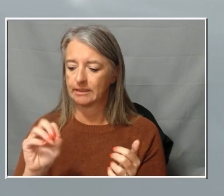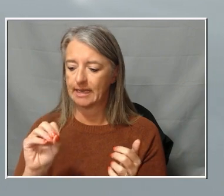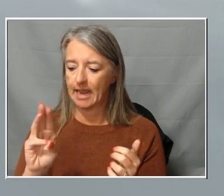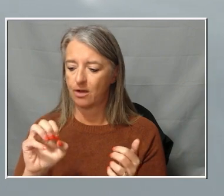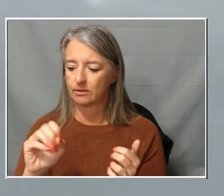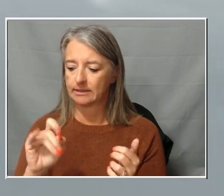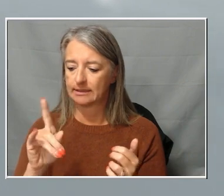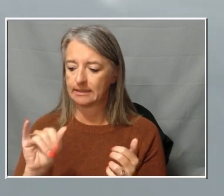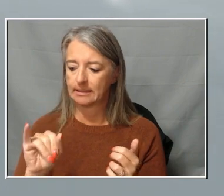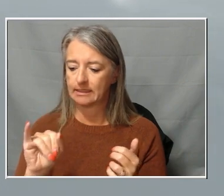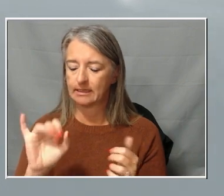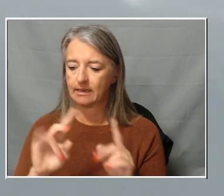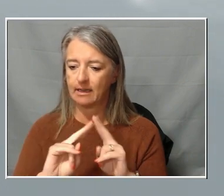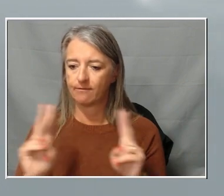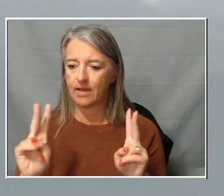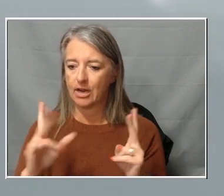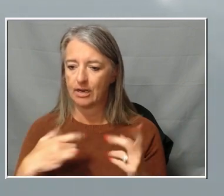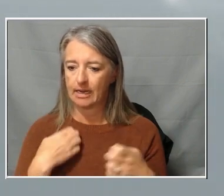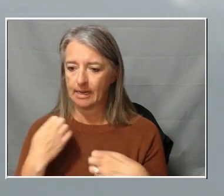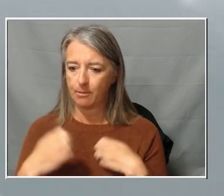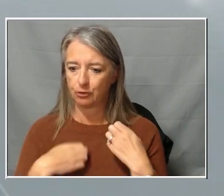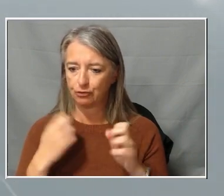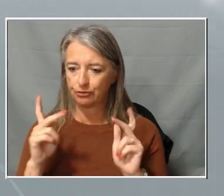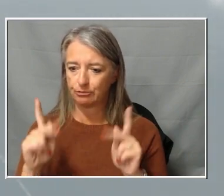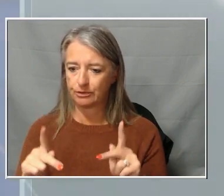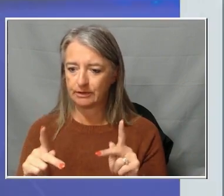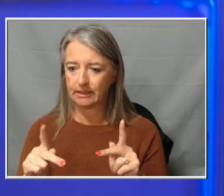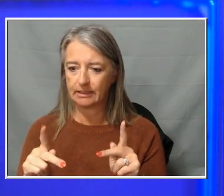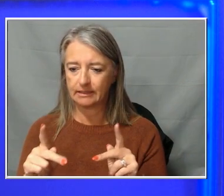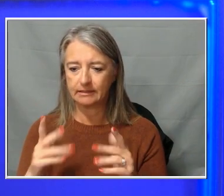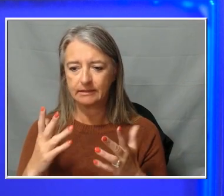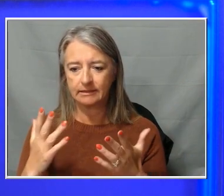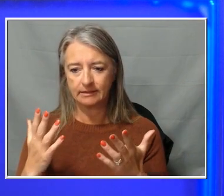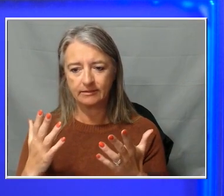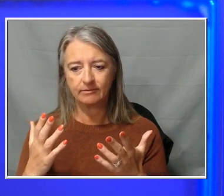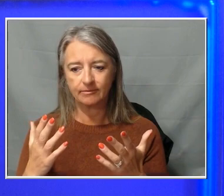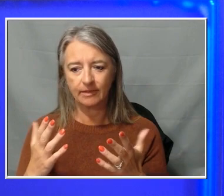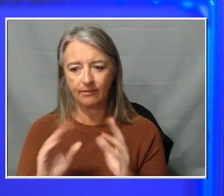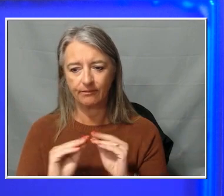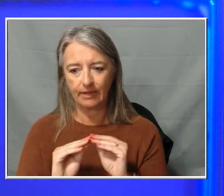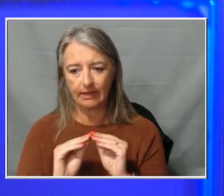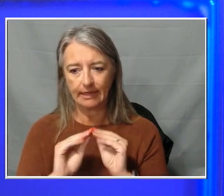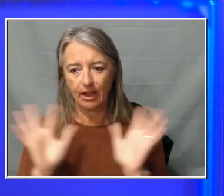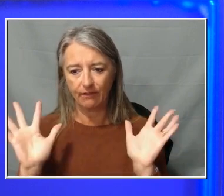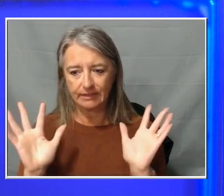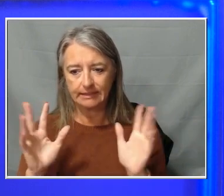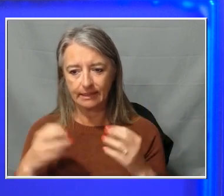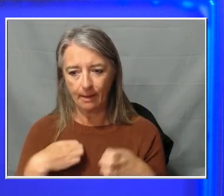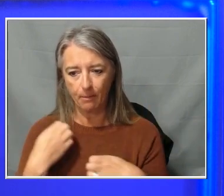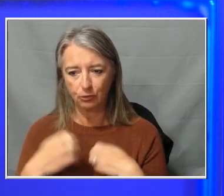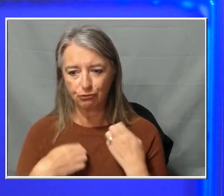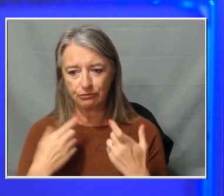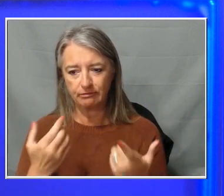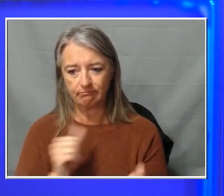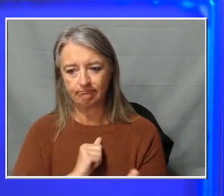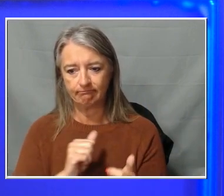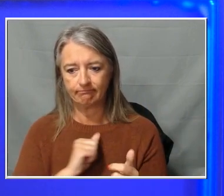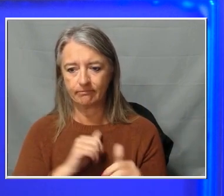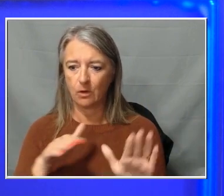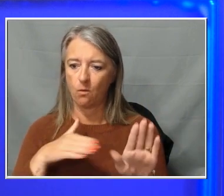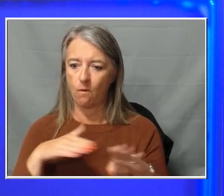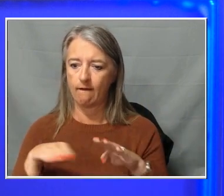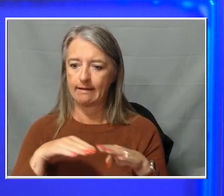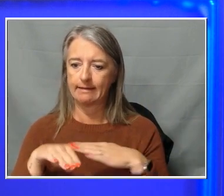I'm a very emotional person. I wear my emotions very clearly. So just walking into the